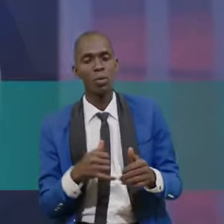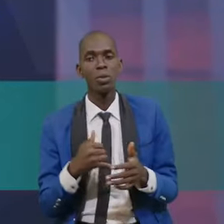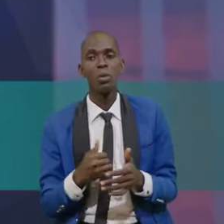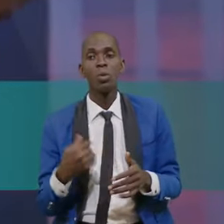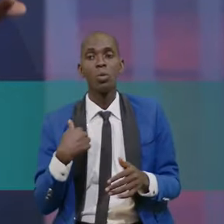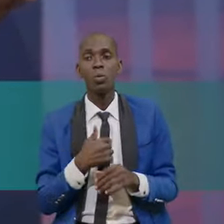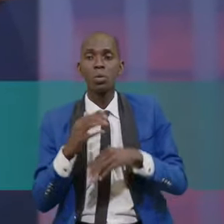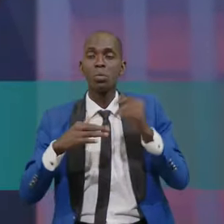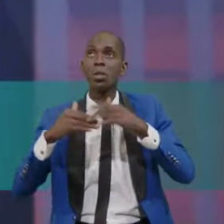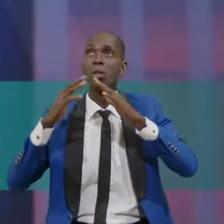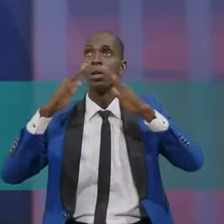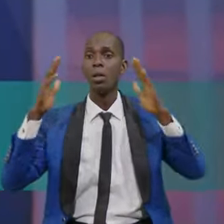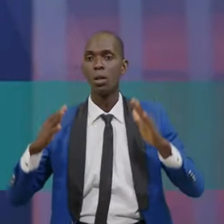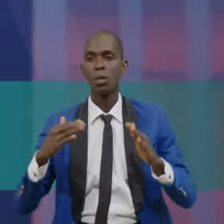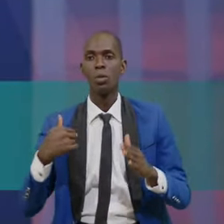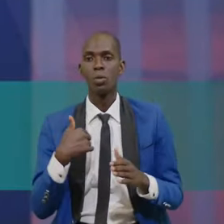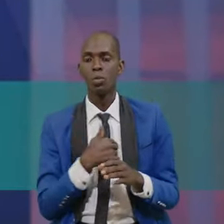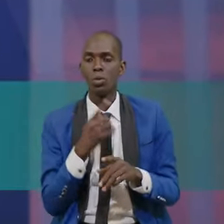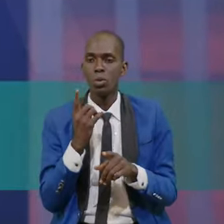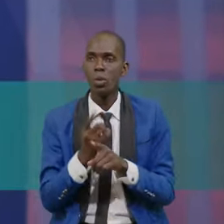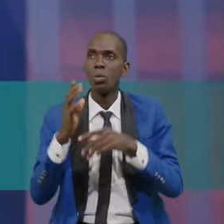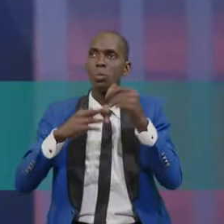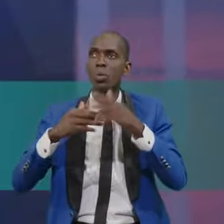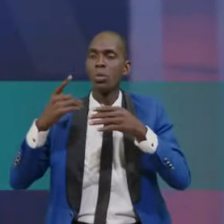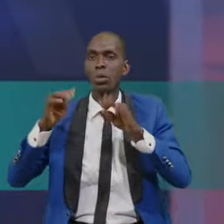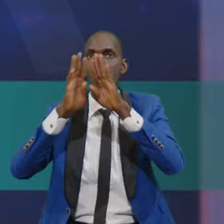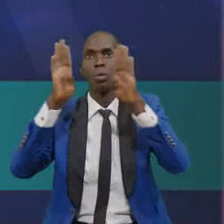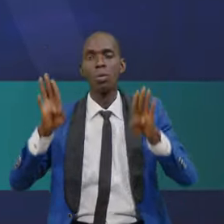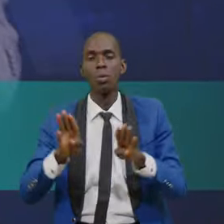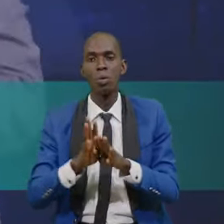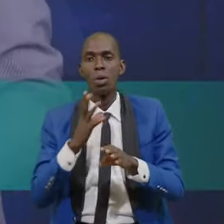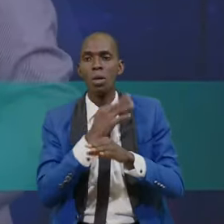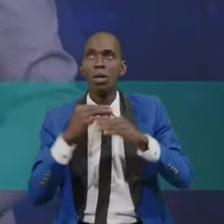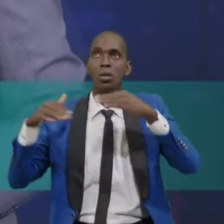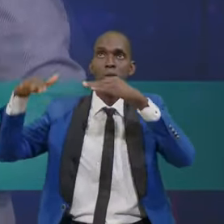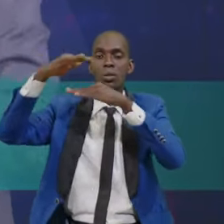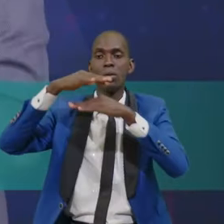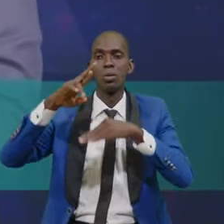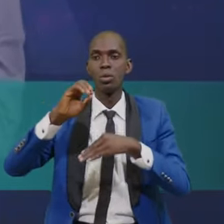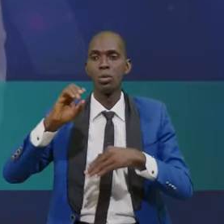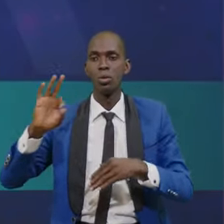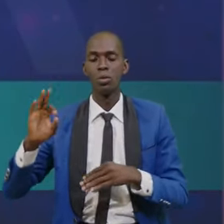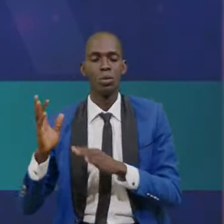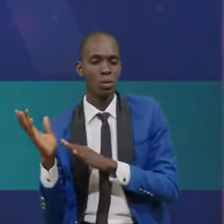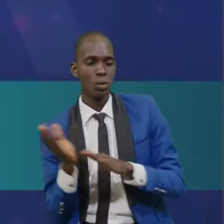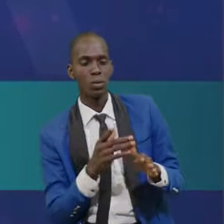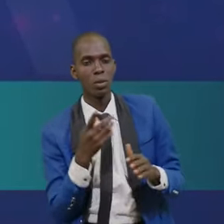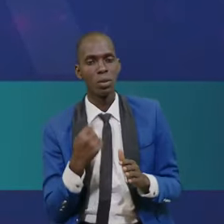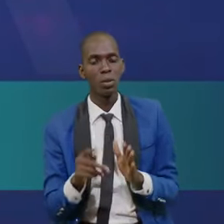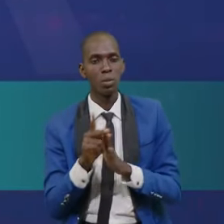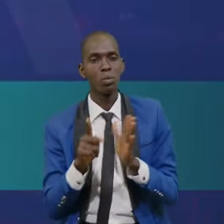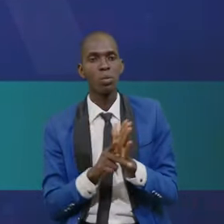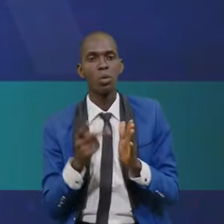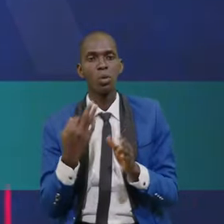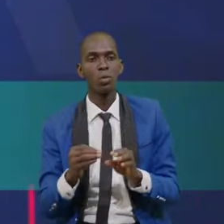the walls and we build the roof. We build everything. Leaving the principles of the doctrine of Christ, let us